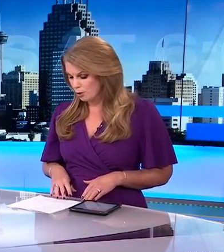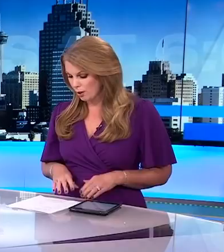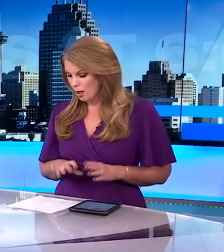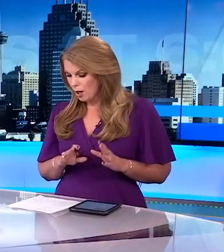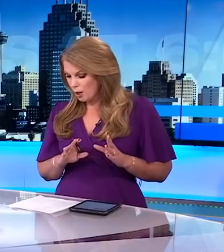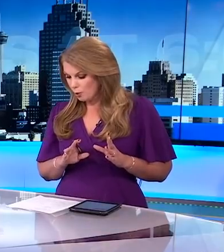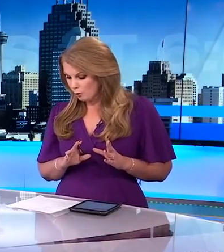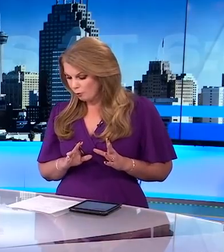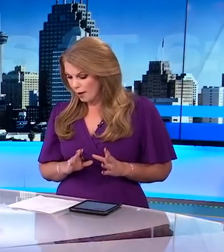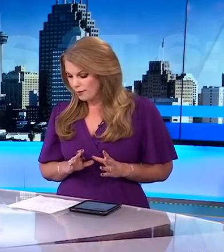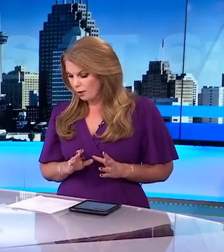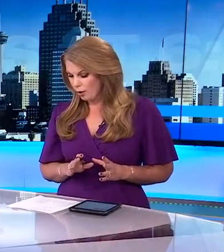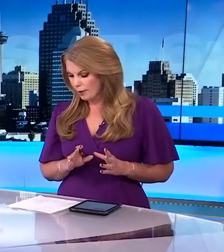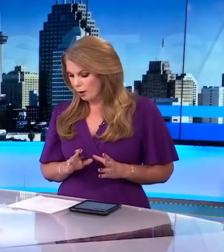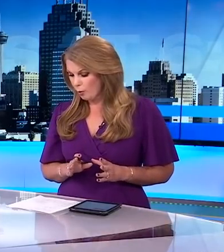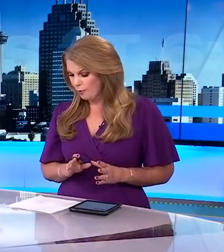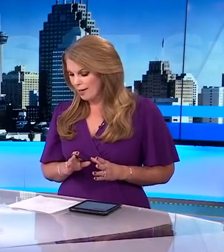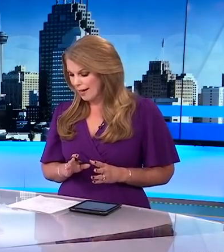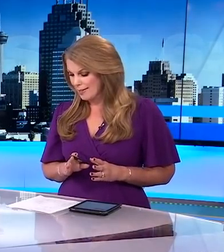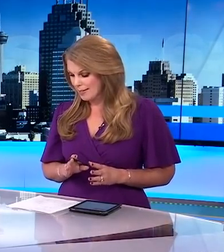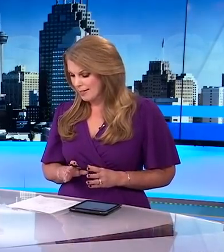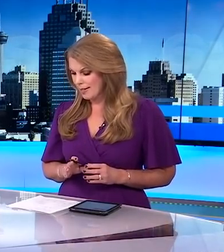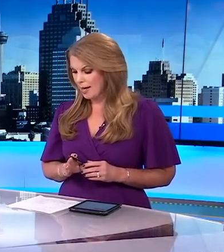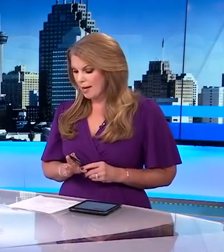information, you can find it all at